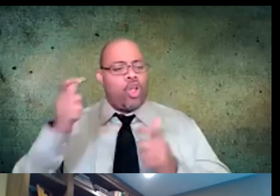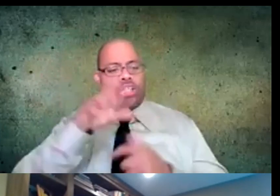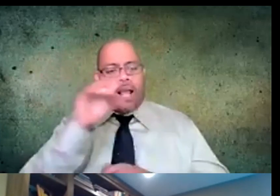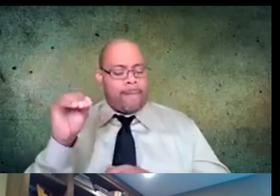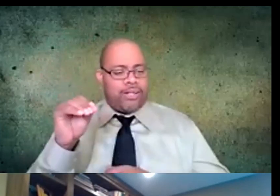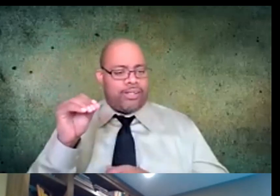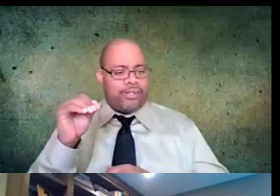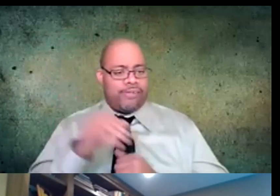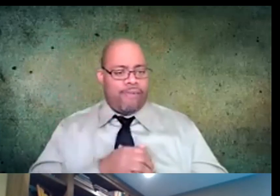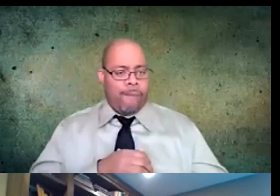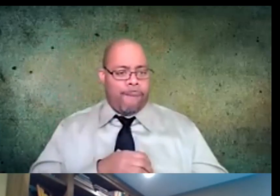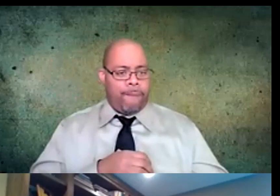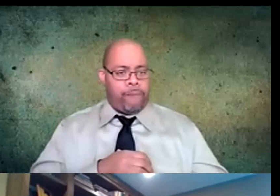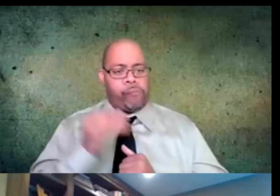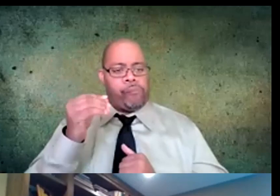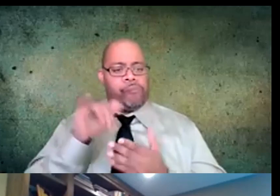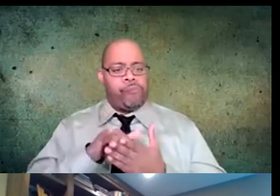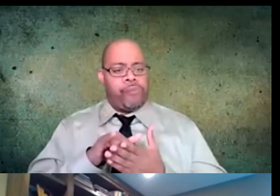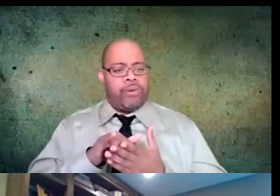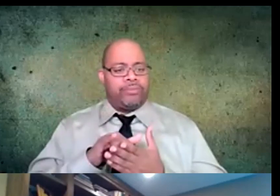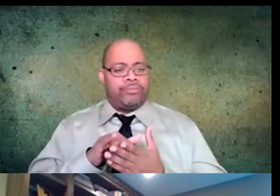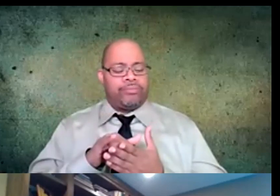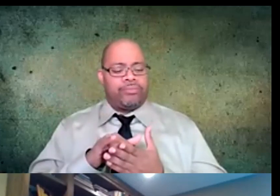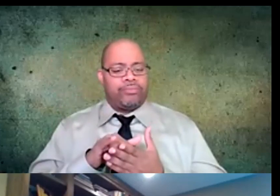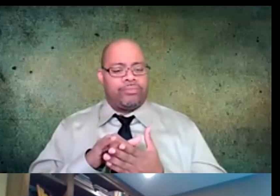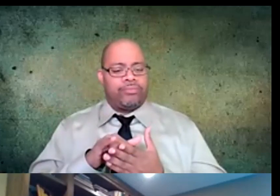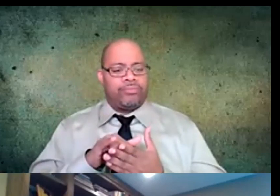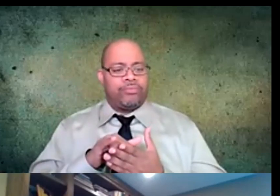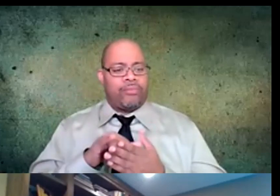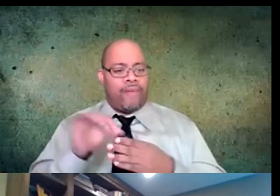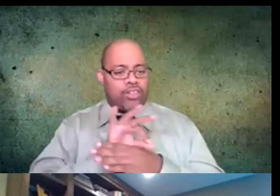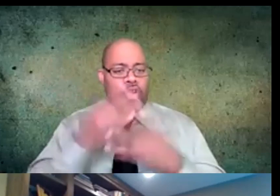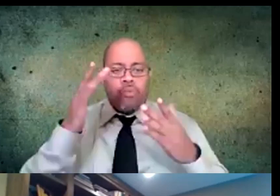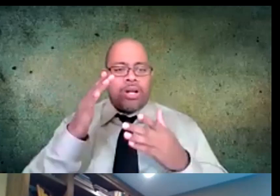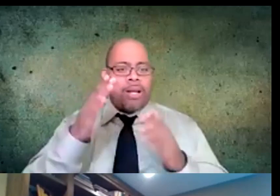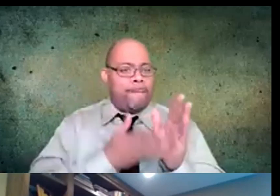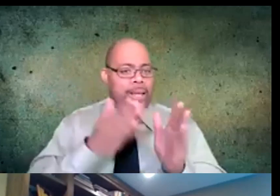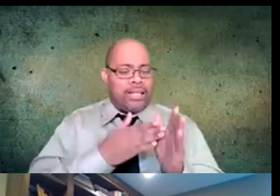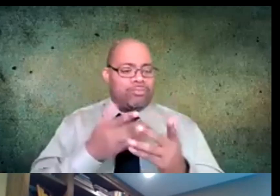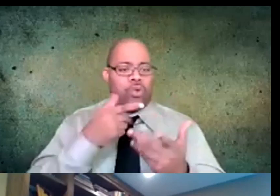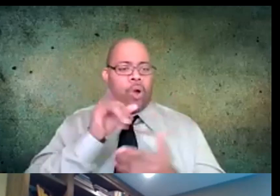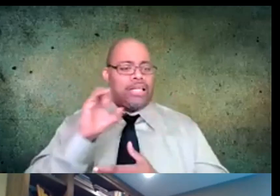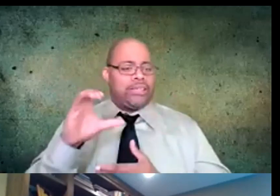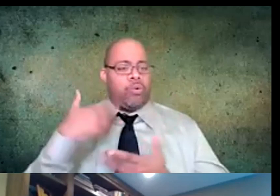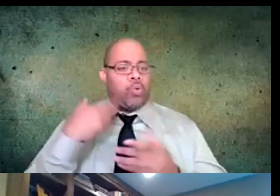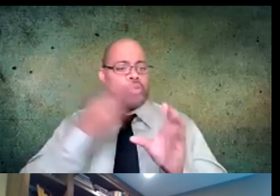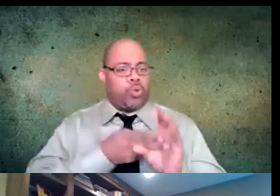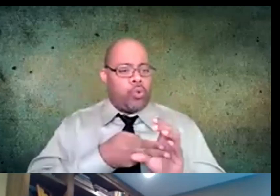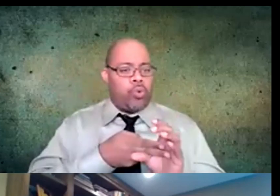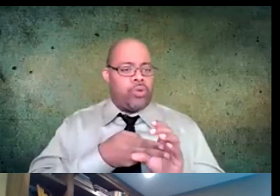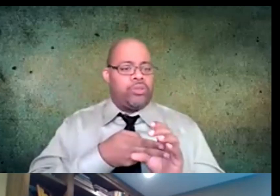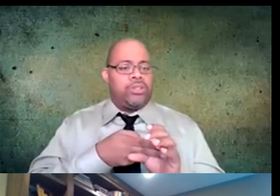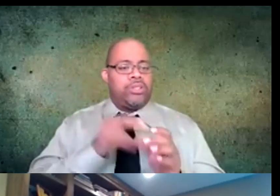company, and the talent acquisition function was already built, right? So Isaac and I, we will be joining that talent